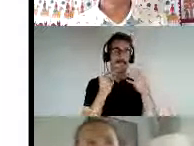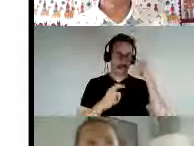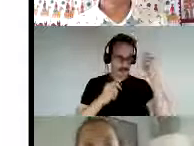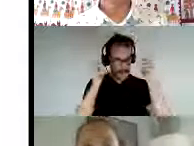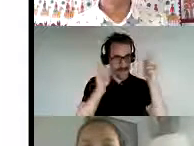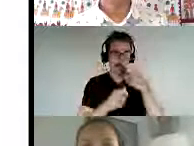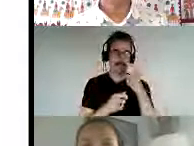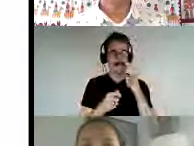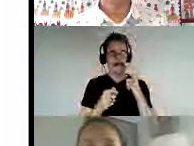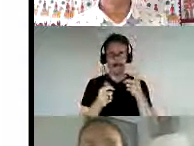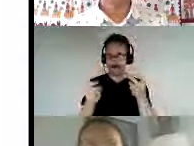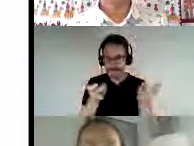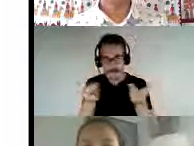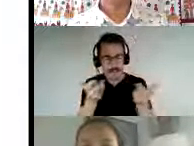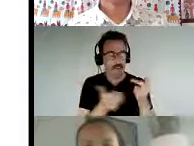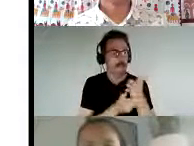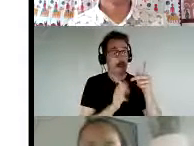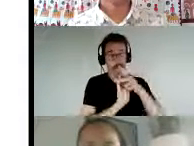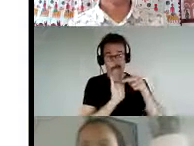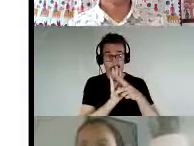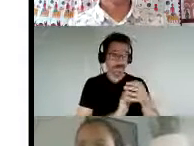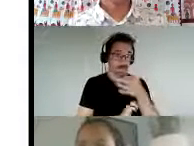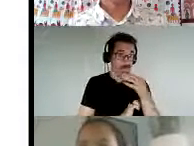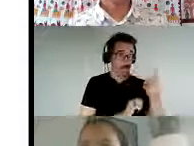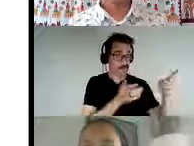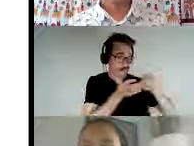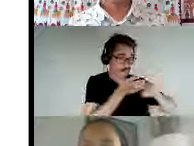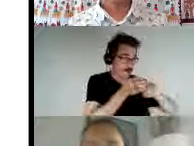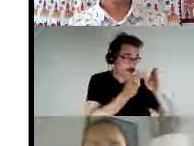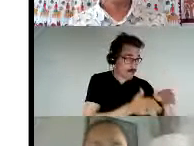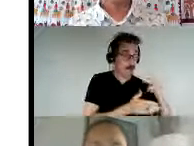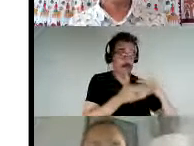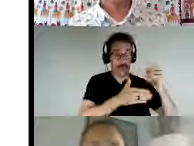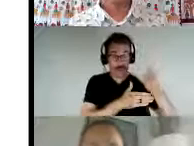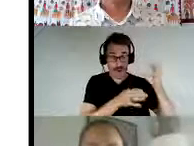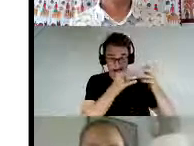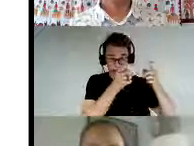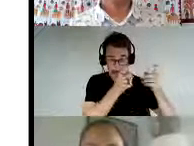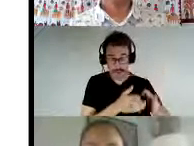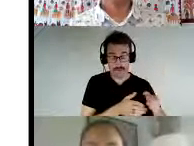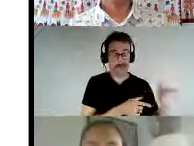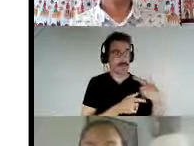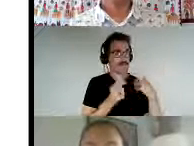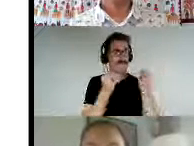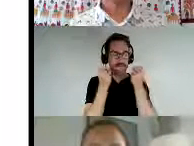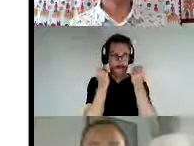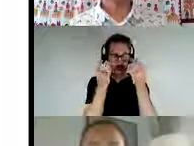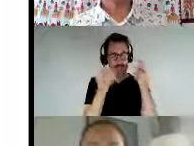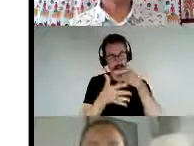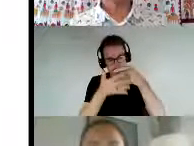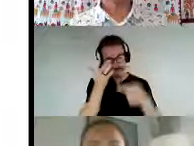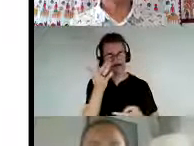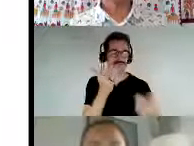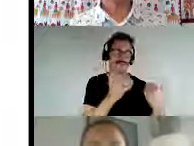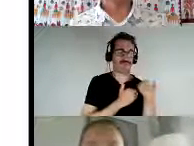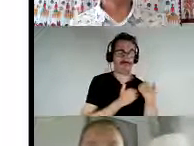facilitator, a mediator, a policy person, a researcher, a project manager. And I'm glad to say that whatever hat he's wearing,